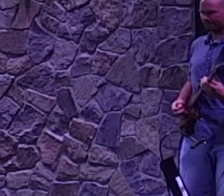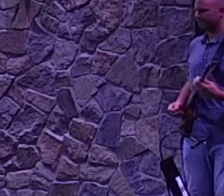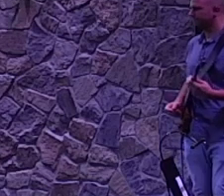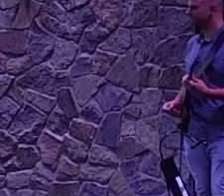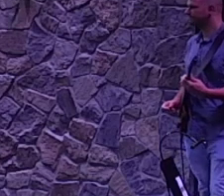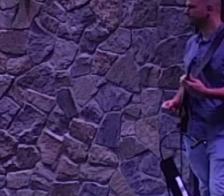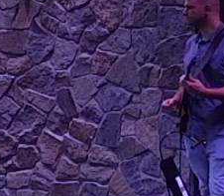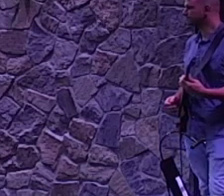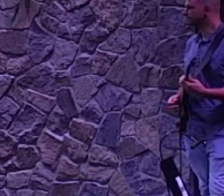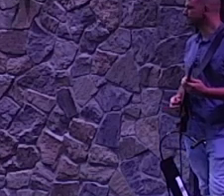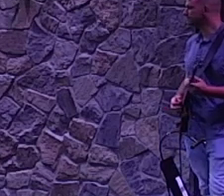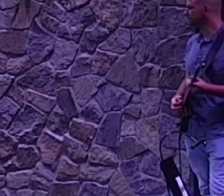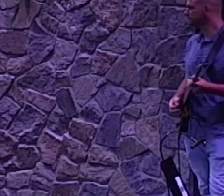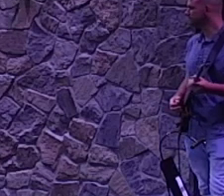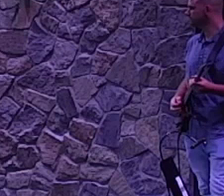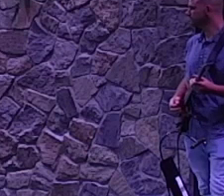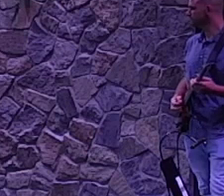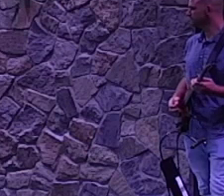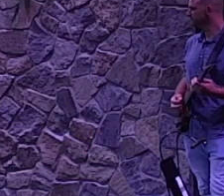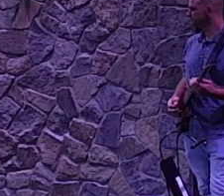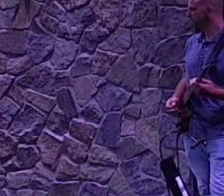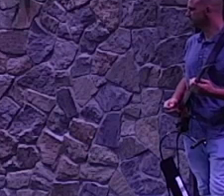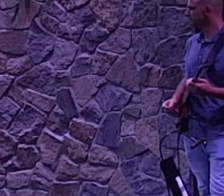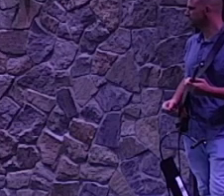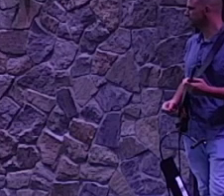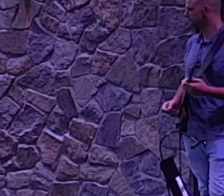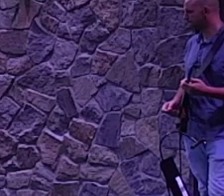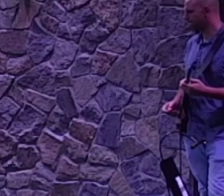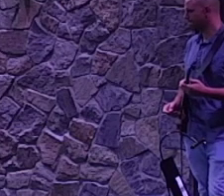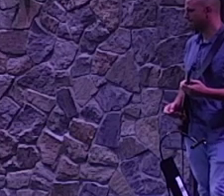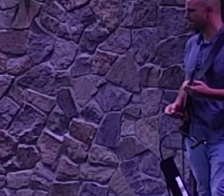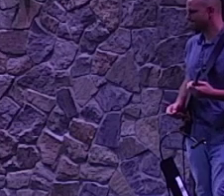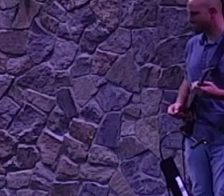our Savior displayed on a criminal's cross.